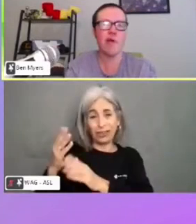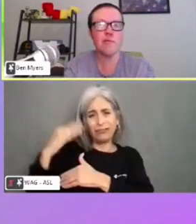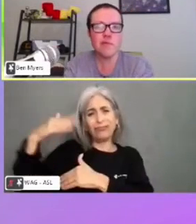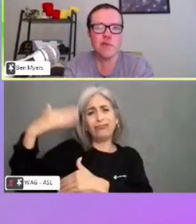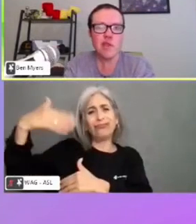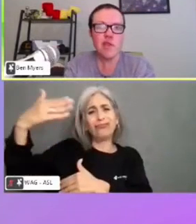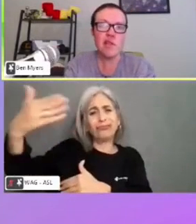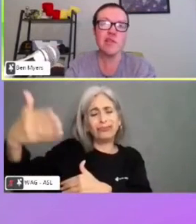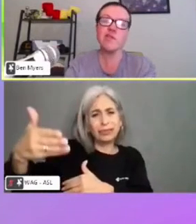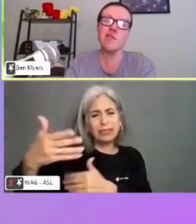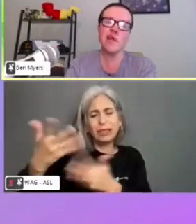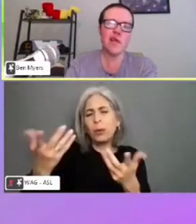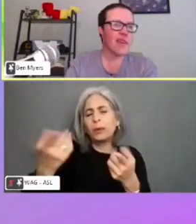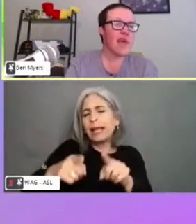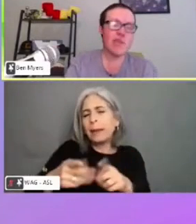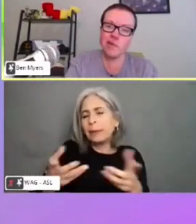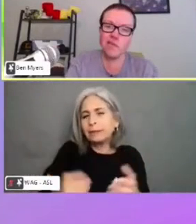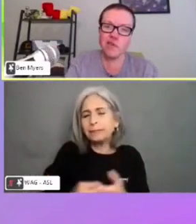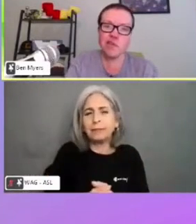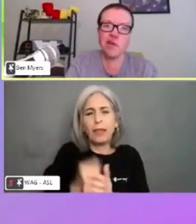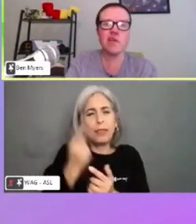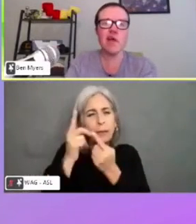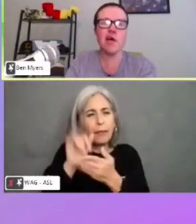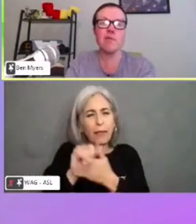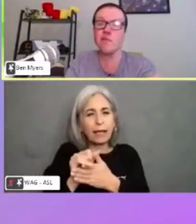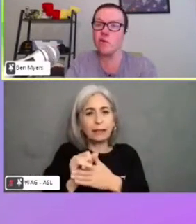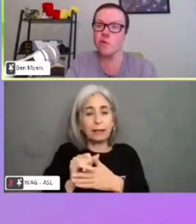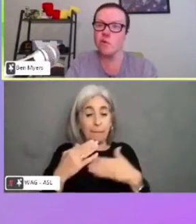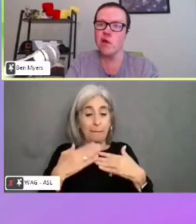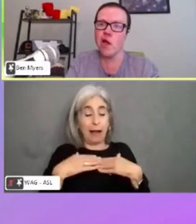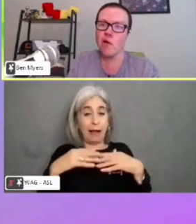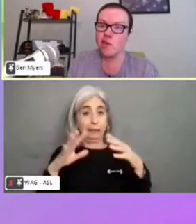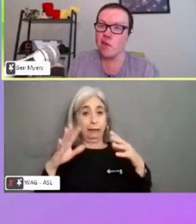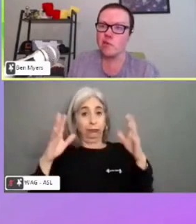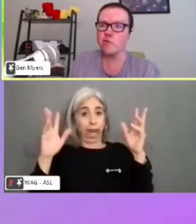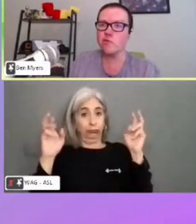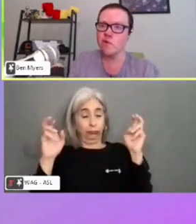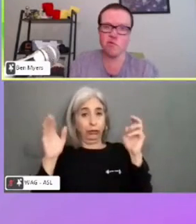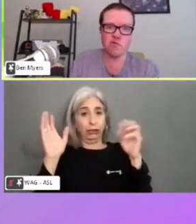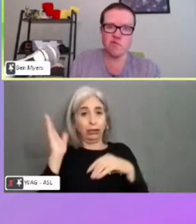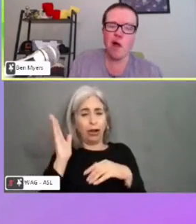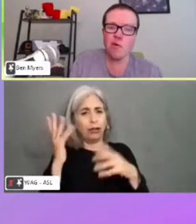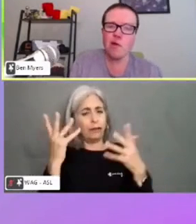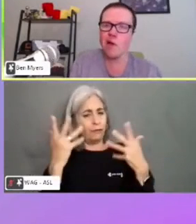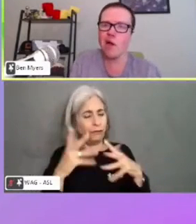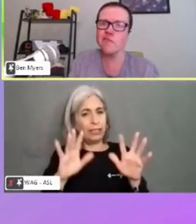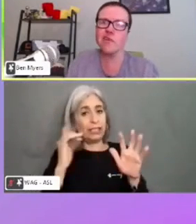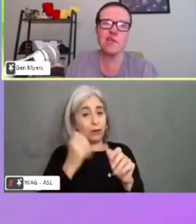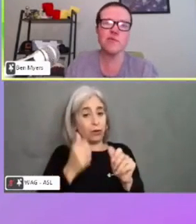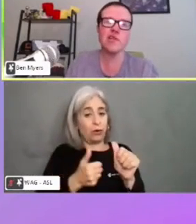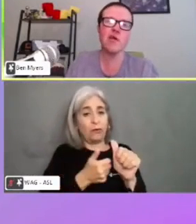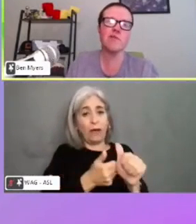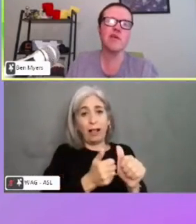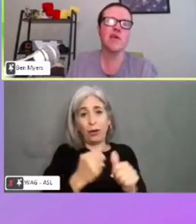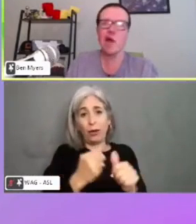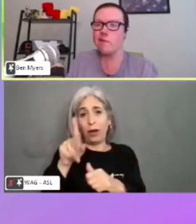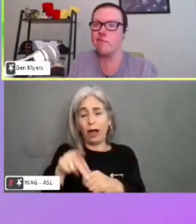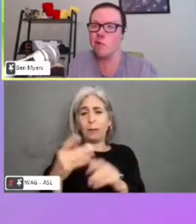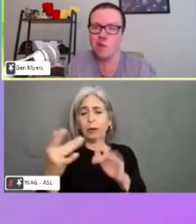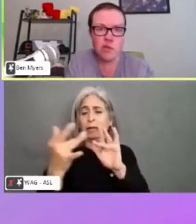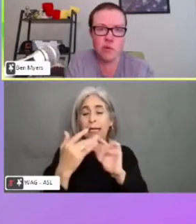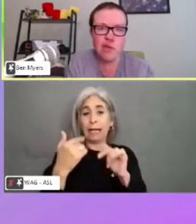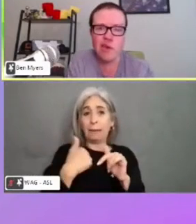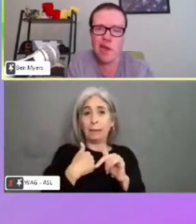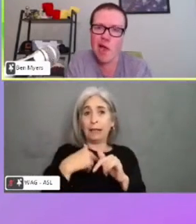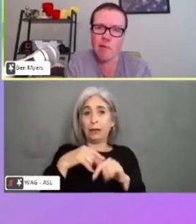in this way? So that's been it for this talk. If you would like to follow up, if you'd like to reach out to me, I can be